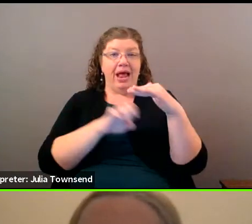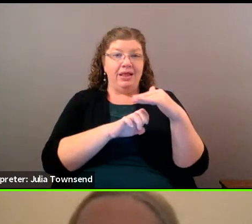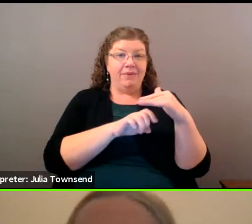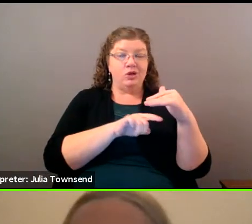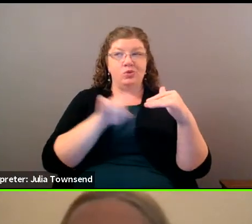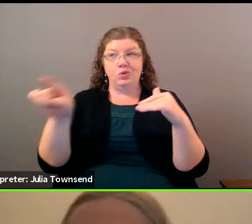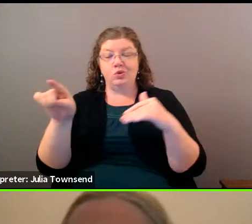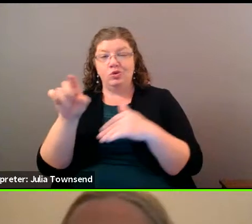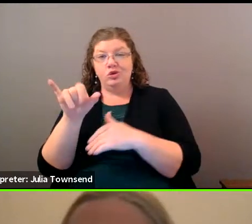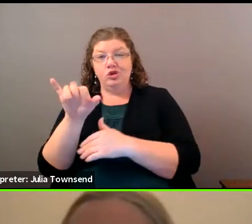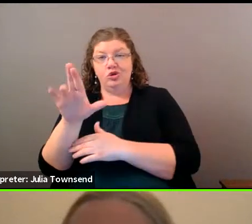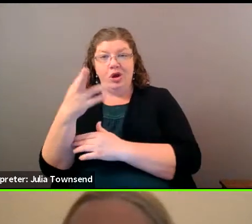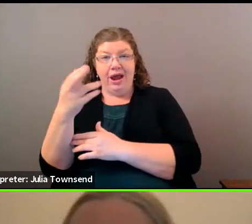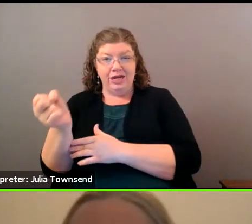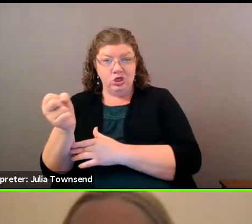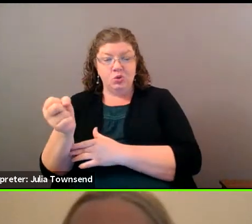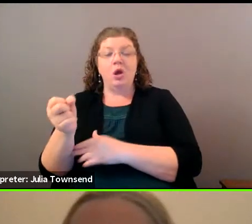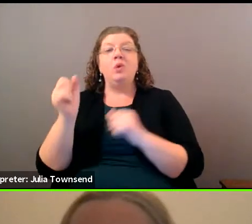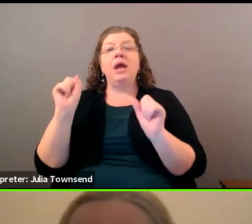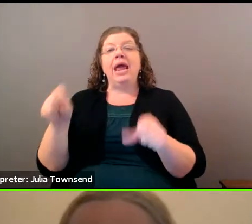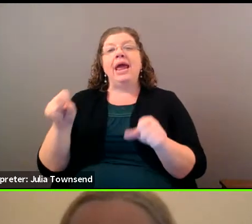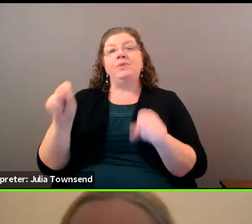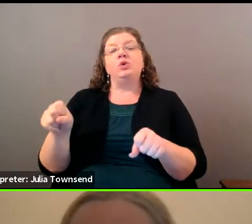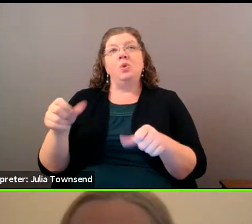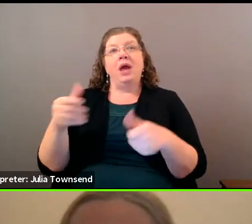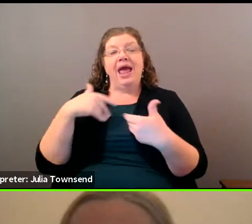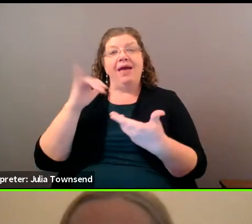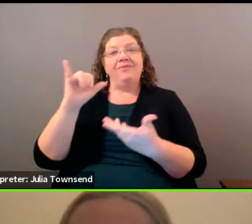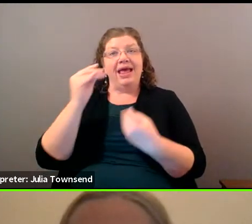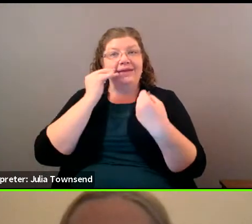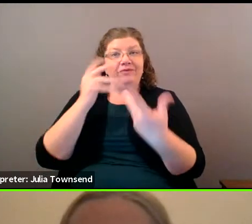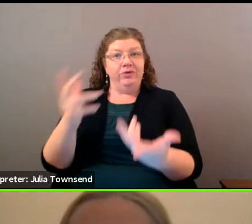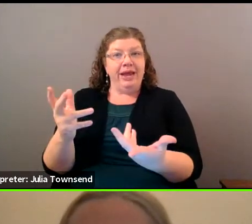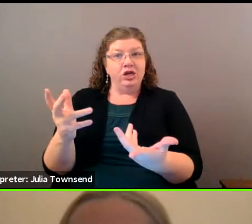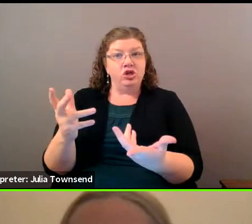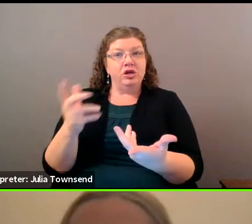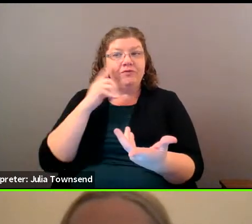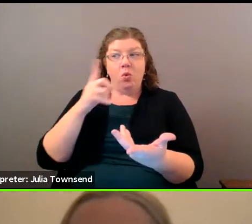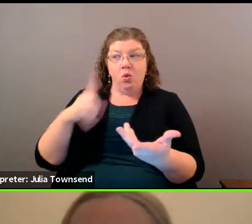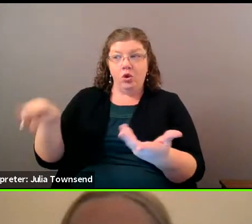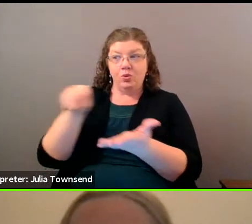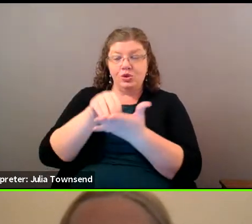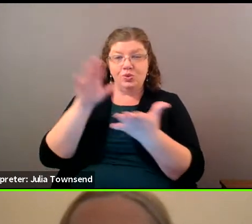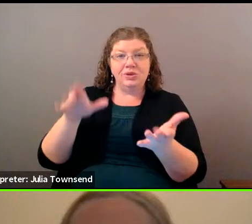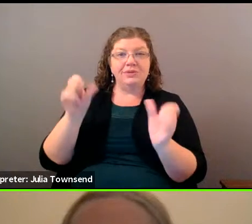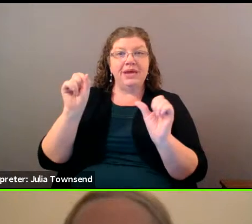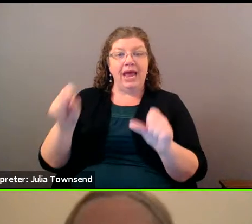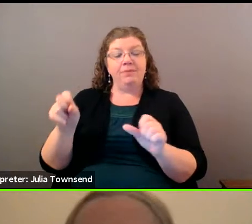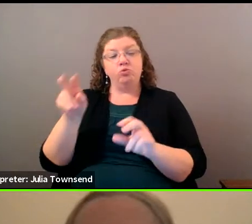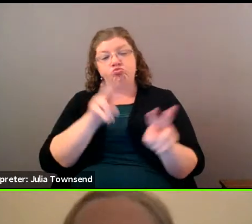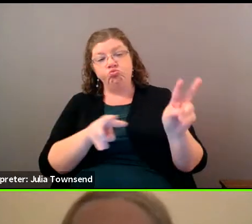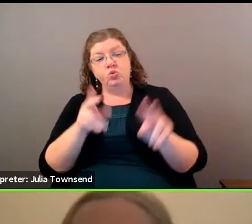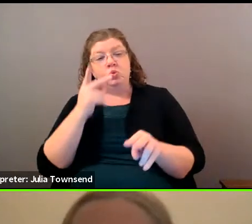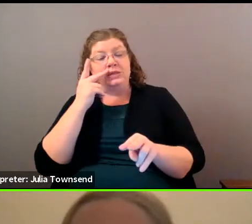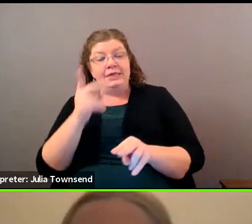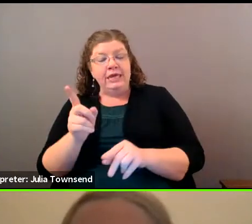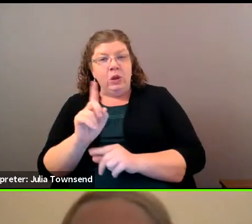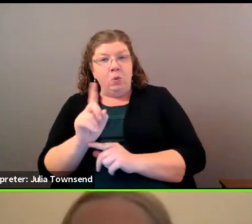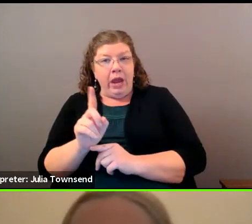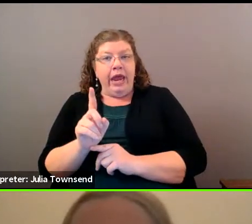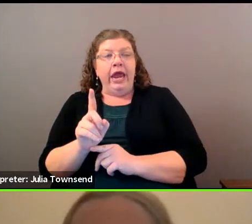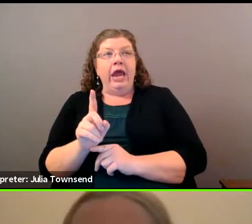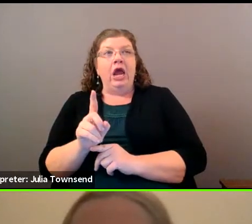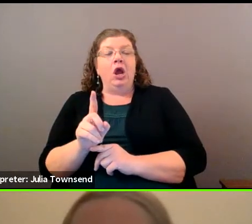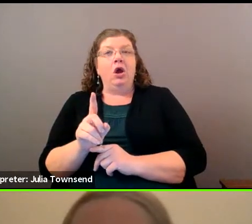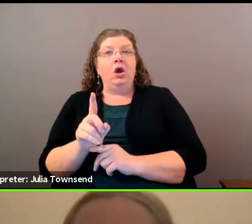highs. And we were able to have that information for students to be able to see where they were of